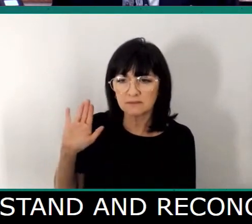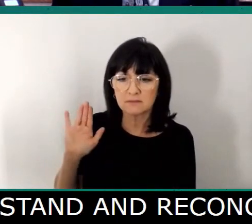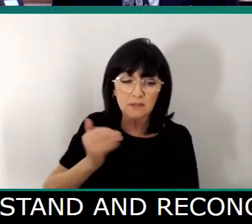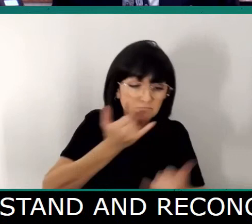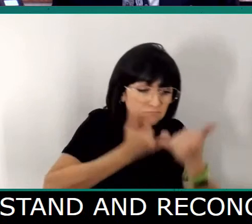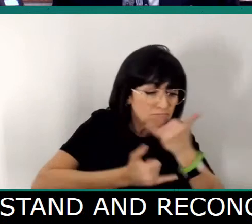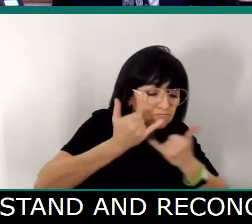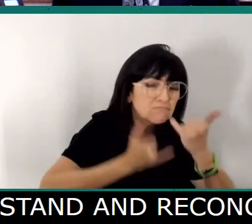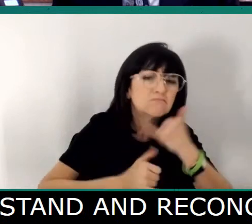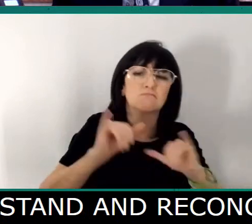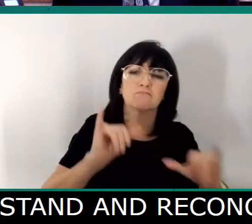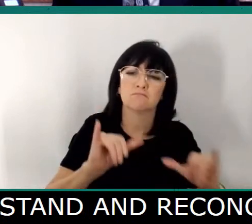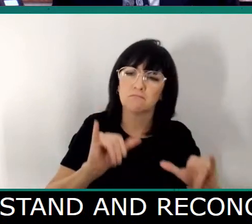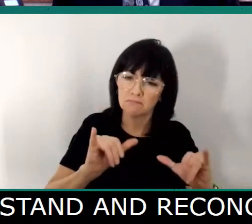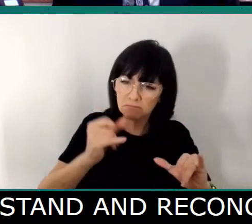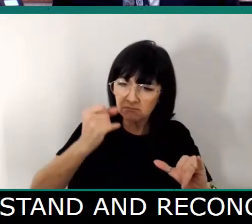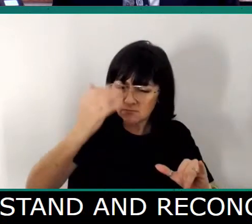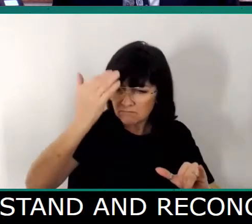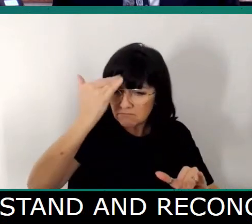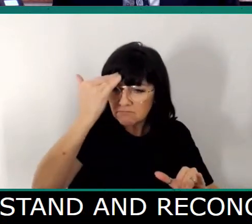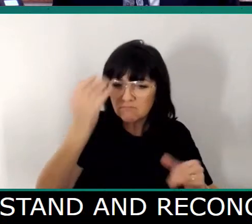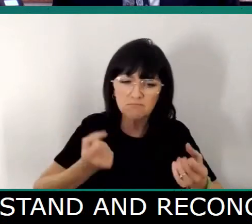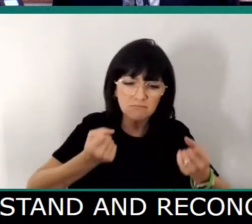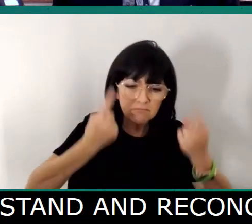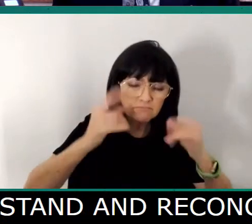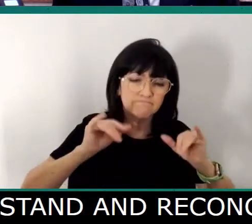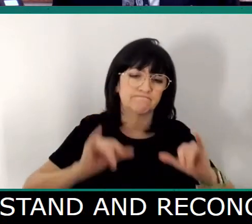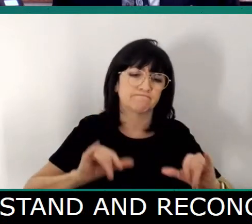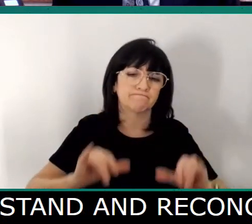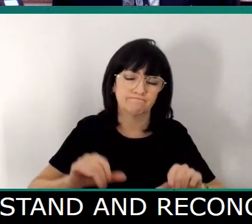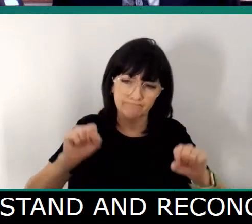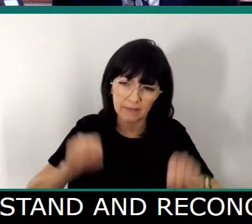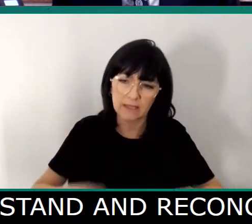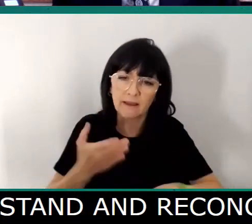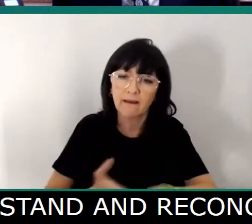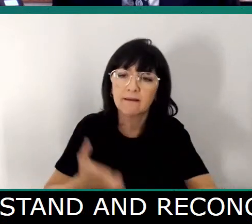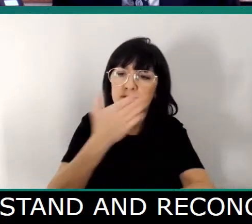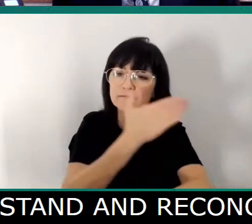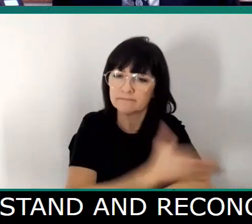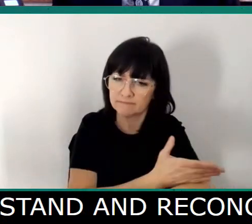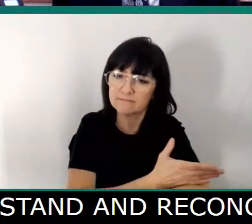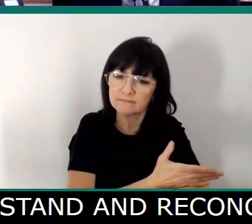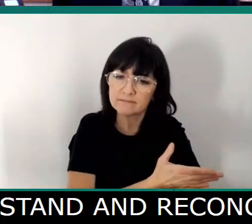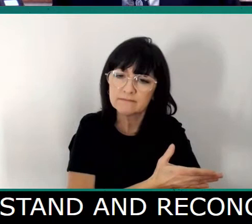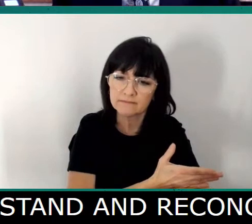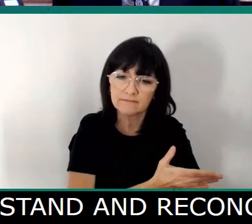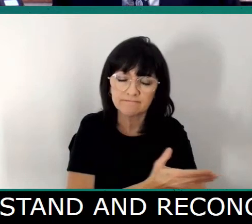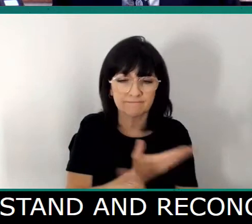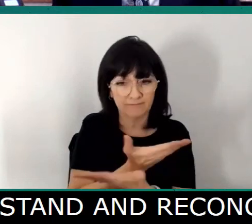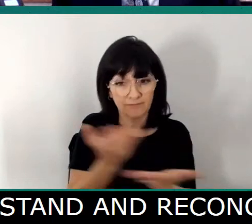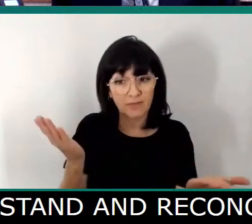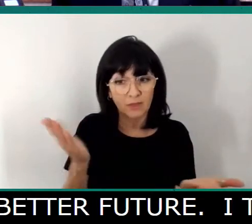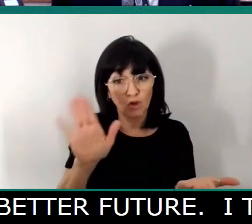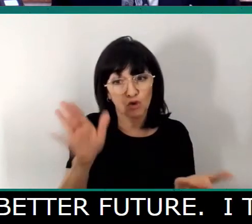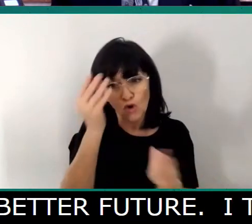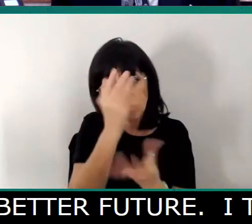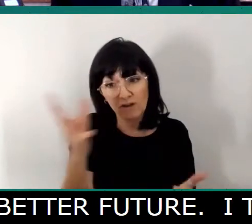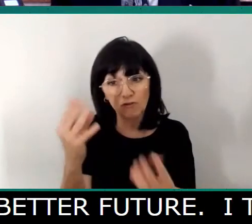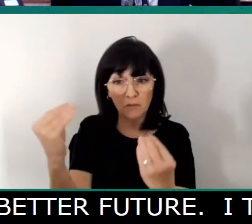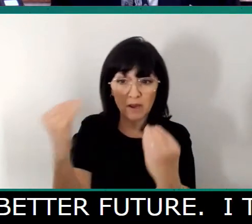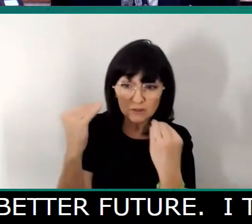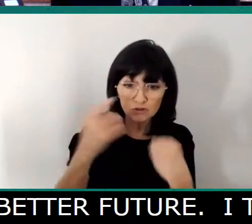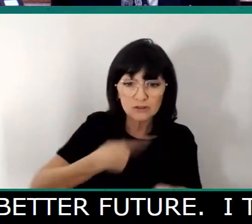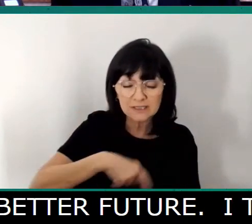better future. I think Dr. Hollingsworth and Dr. Skelcher put it out there for us, and Sil and